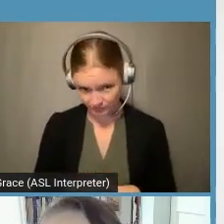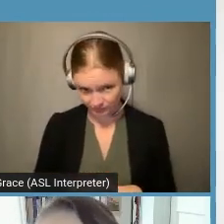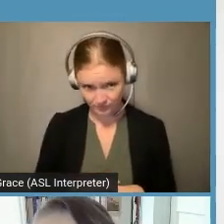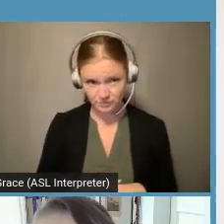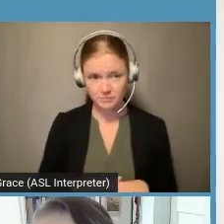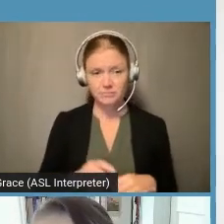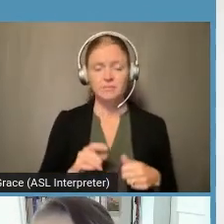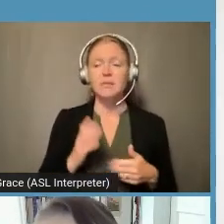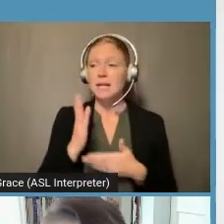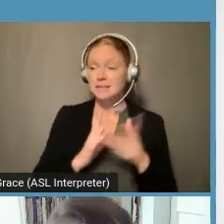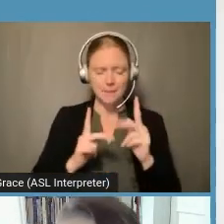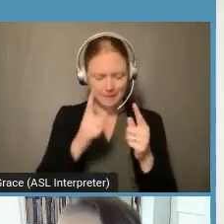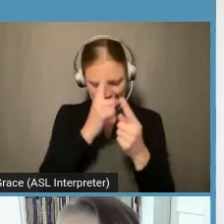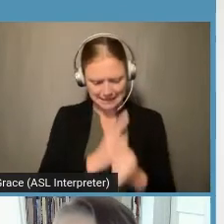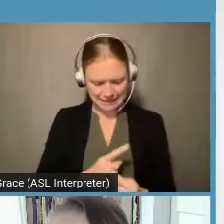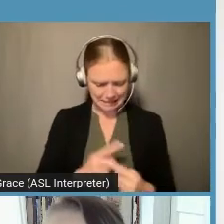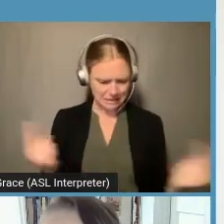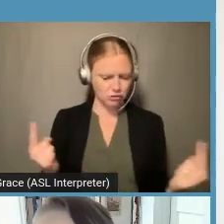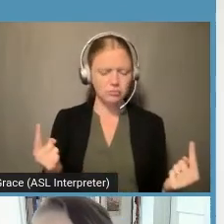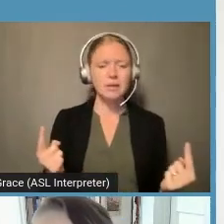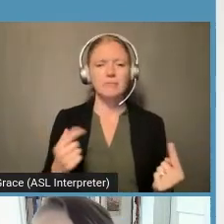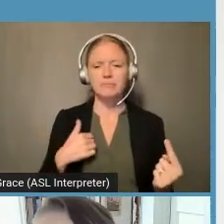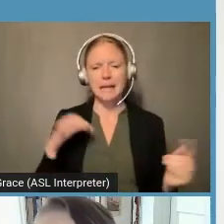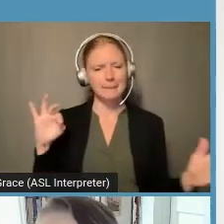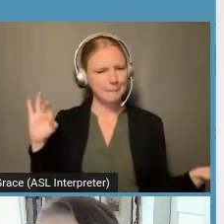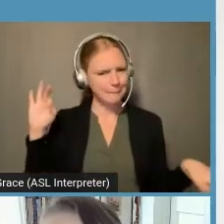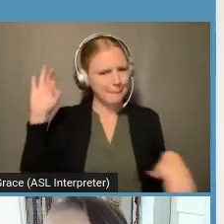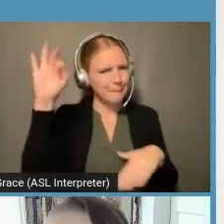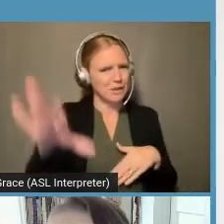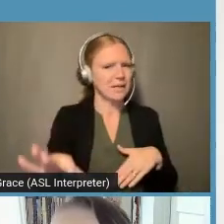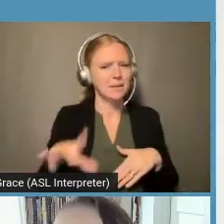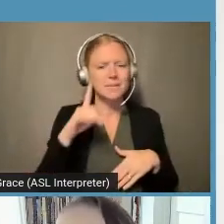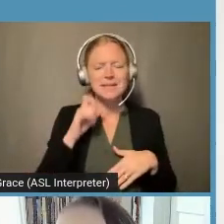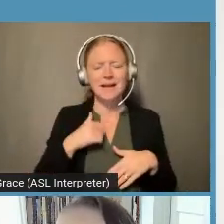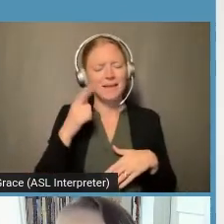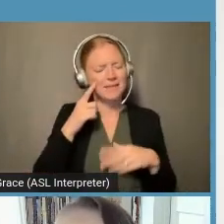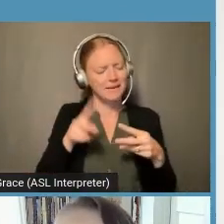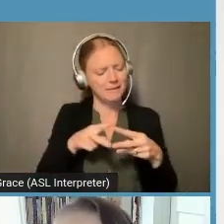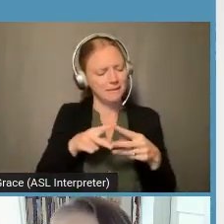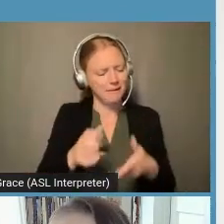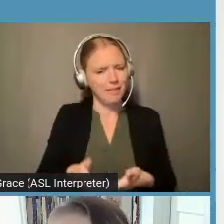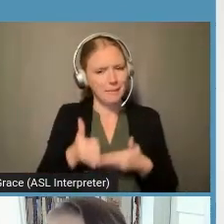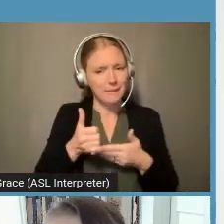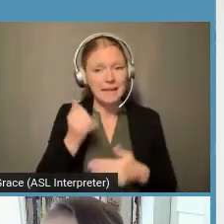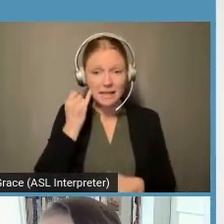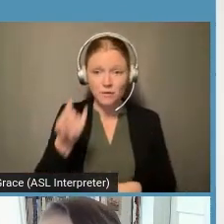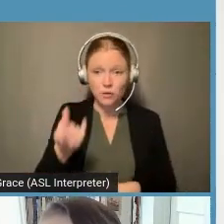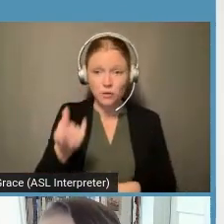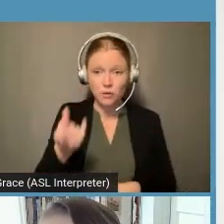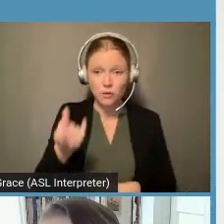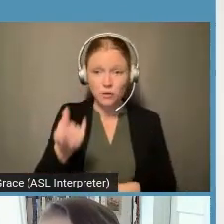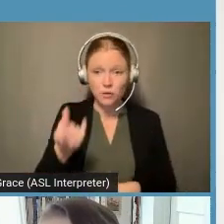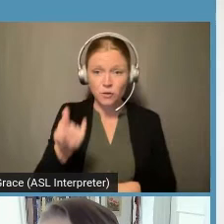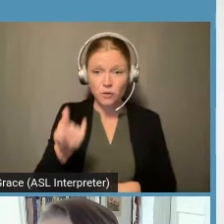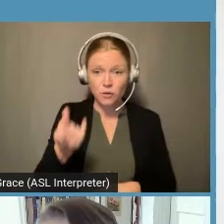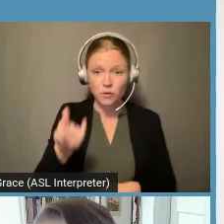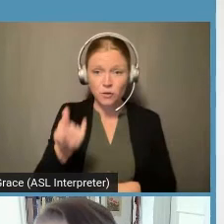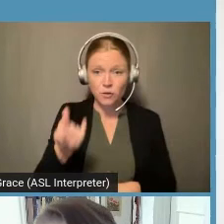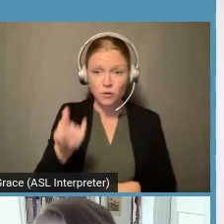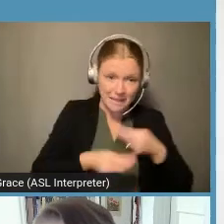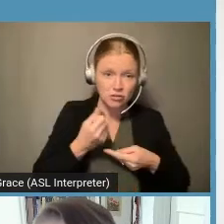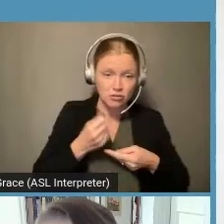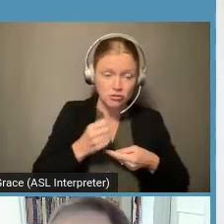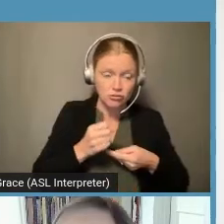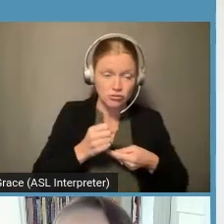absolutely disagree with me, but I'm throwing them out there because I think they're both so helpful. If you have a budget and you're trying to hire out